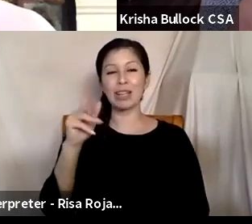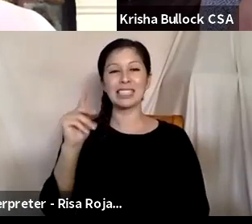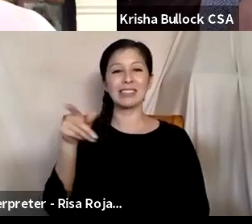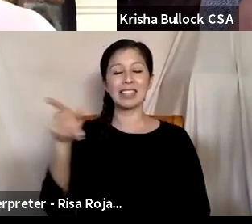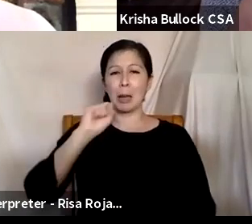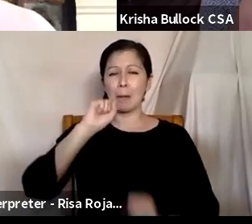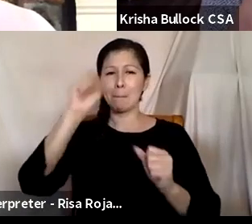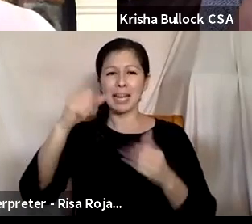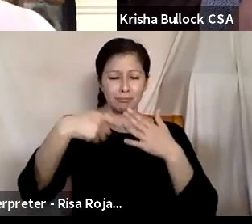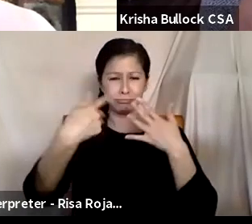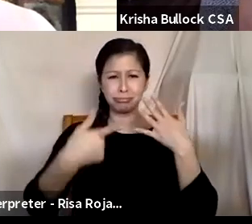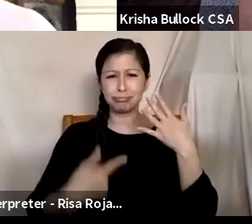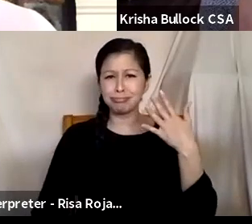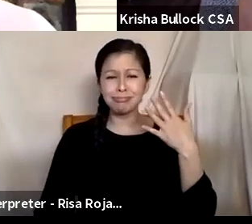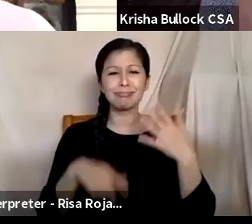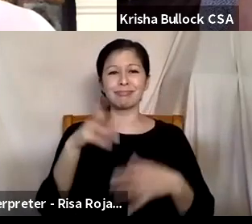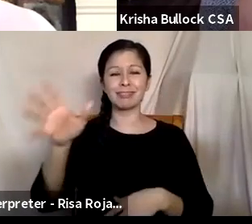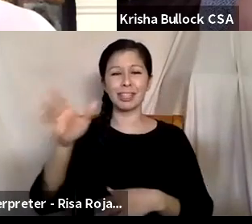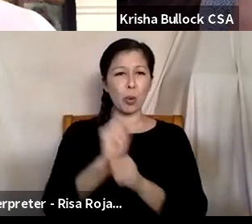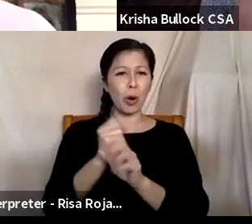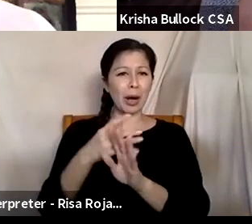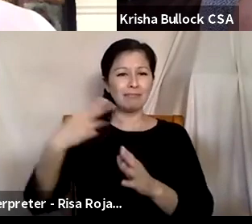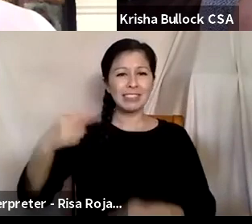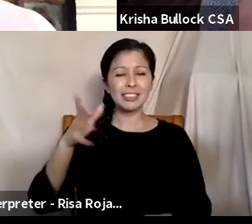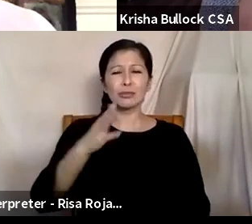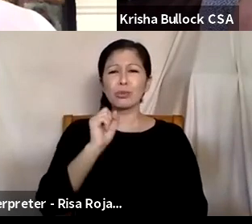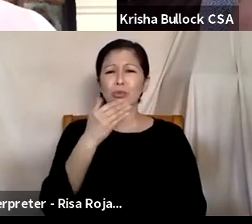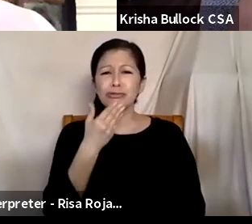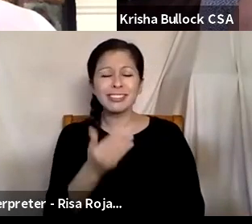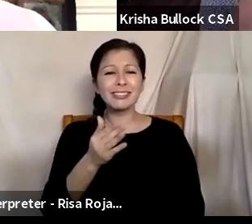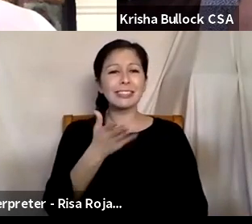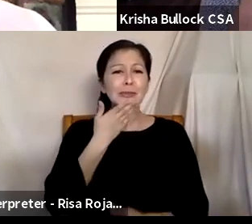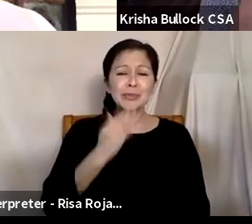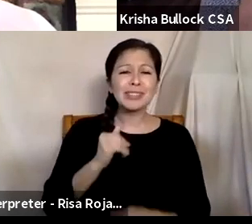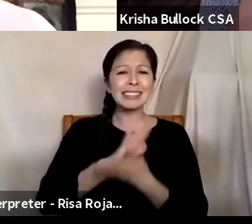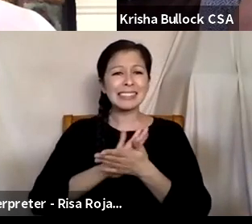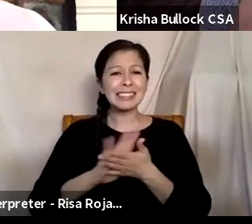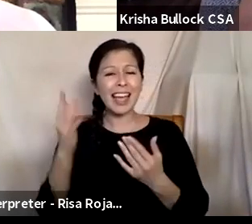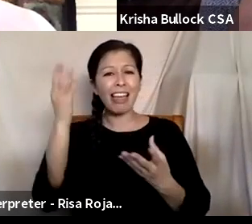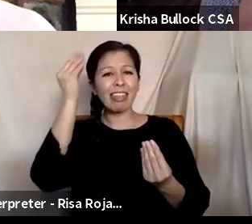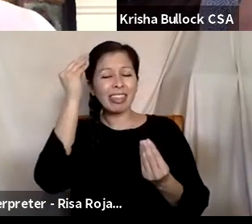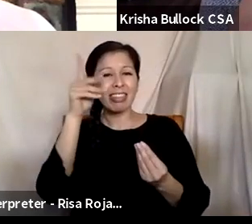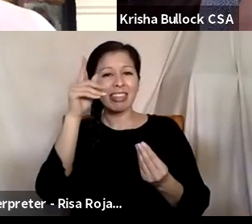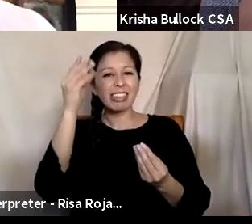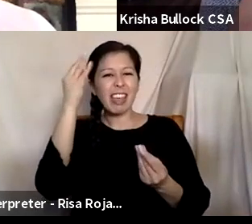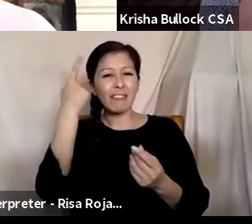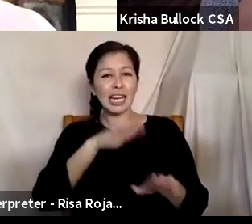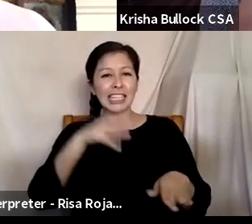credits, so good, so kind and thoughtful with the kids that she brings